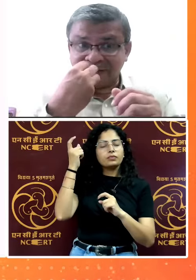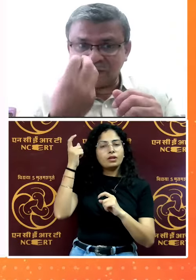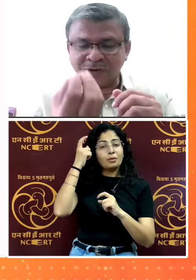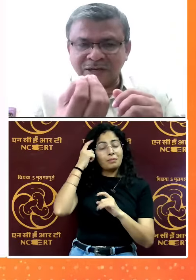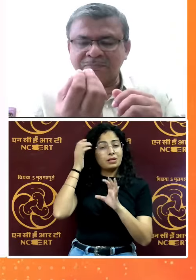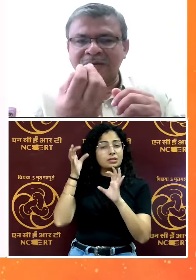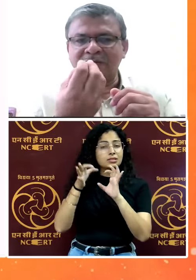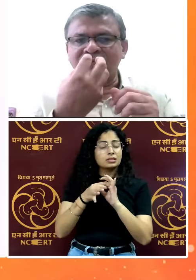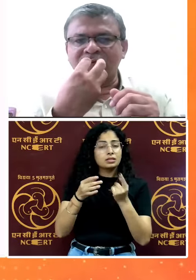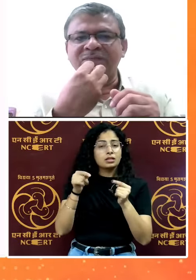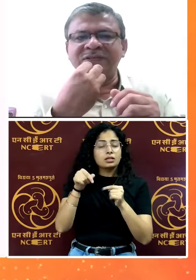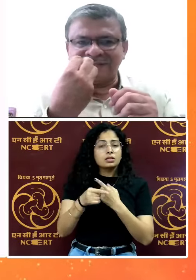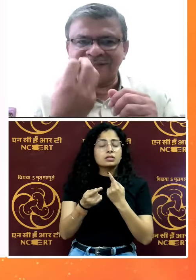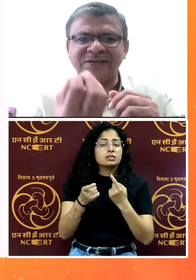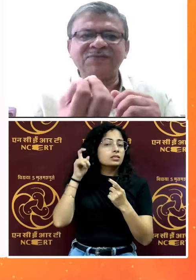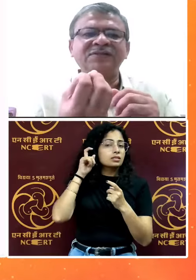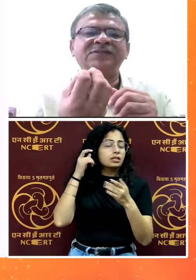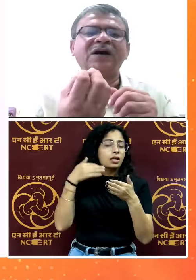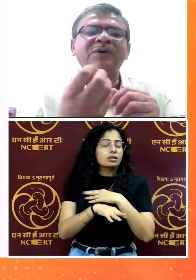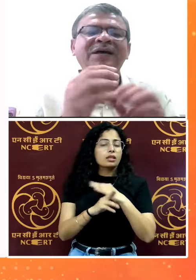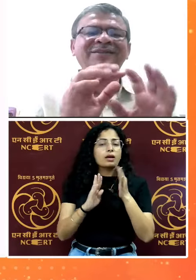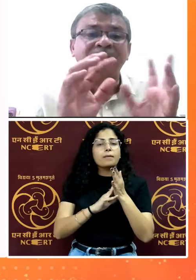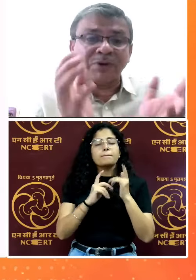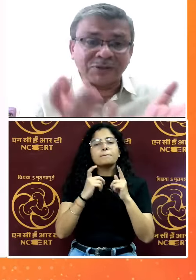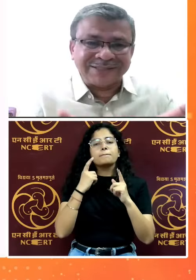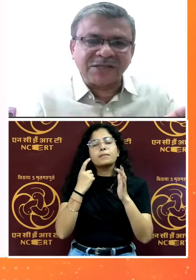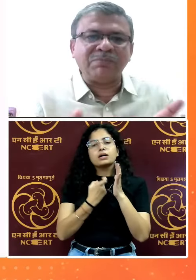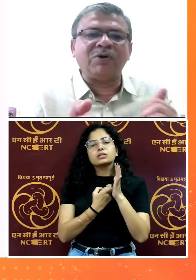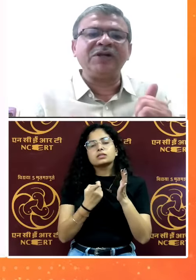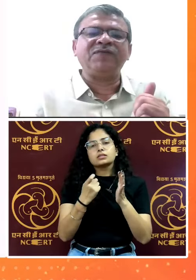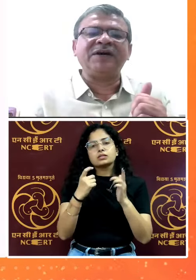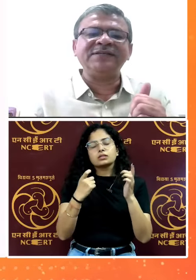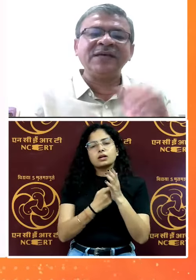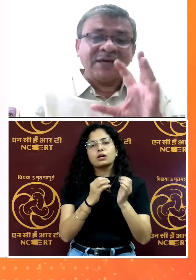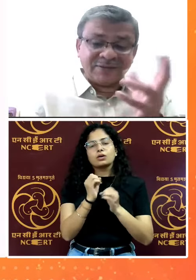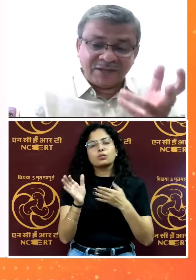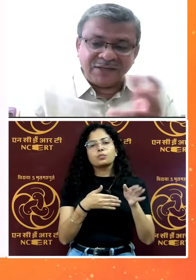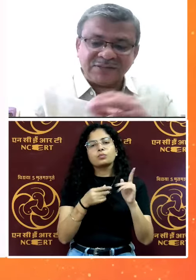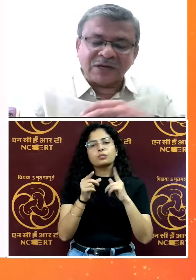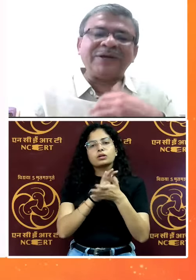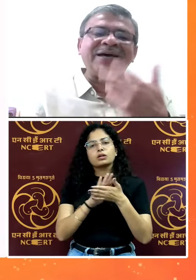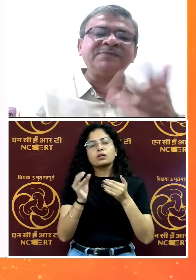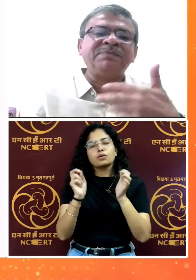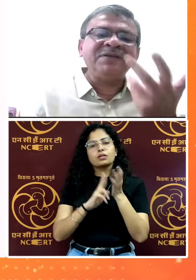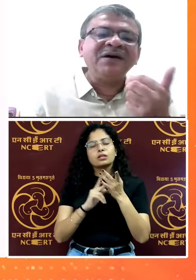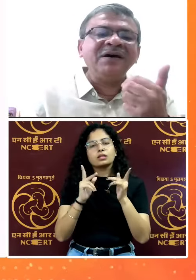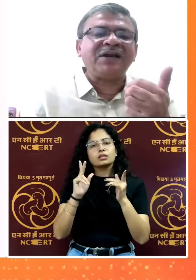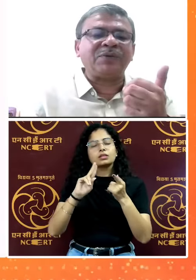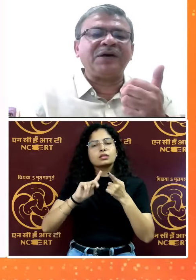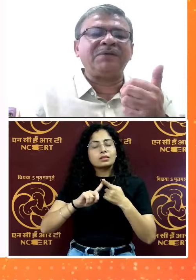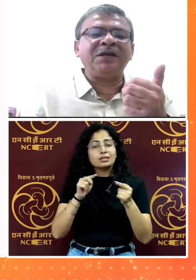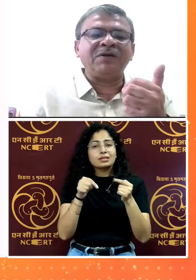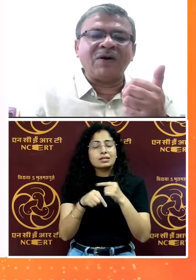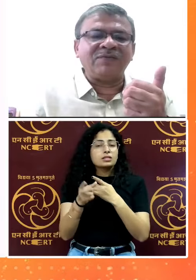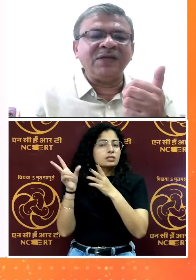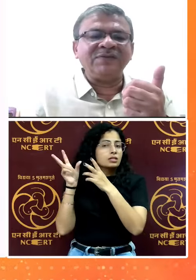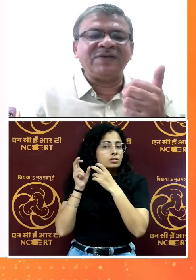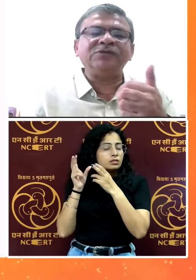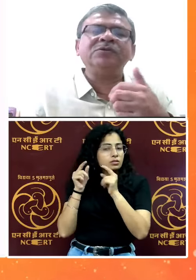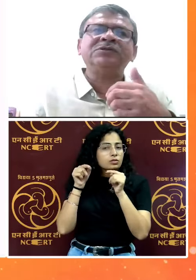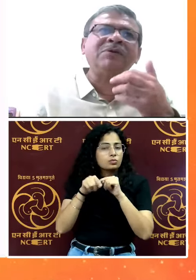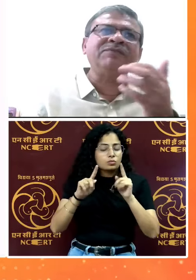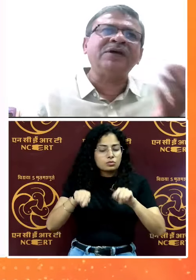It has got a microphone which receives the sound, and then the processor modifies the sound as per the requirement of